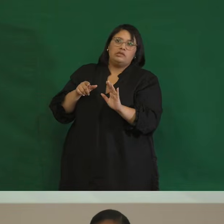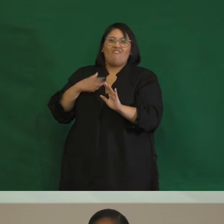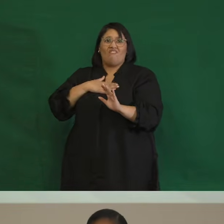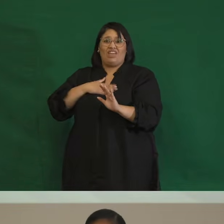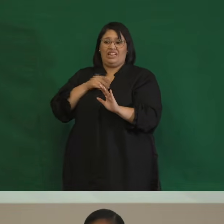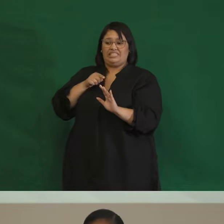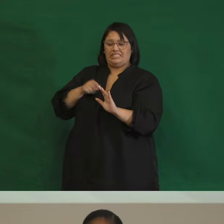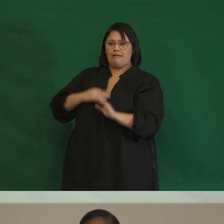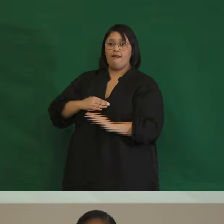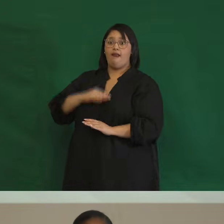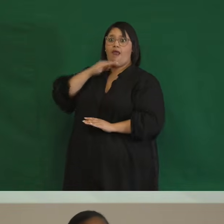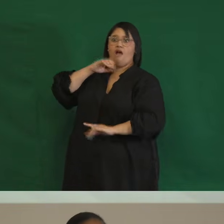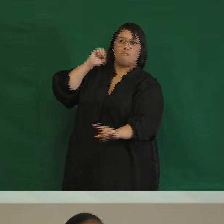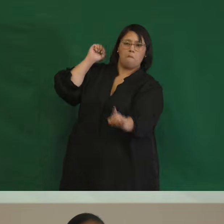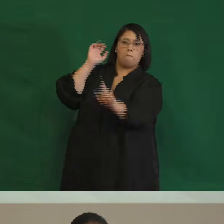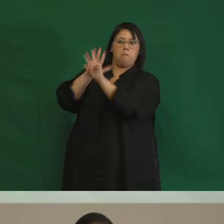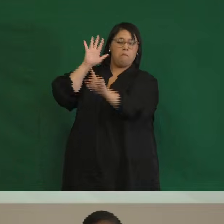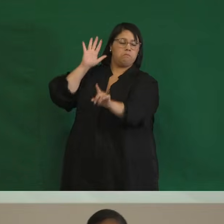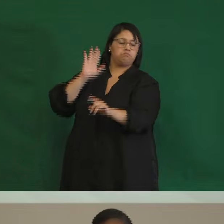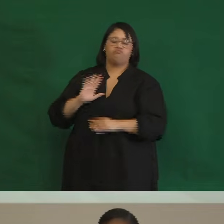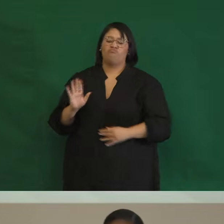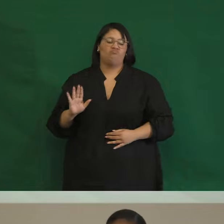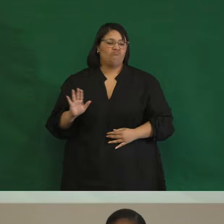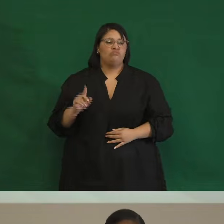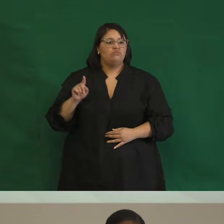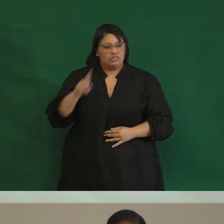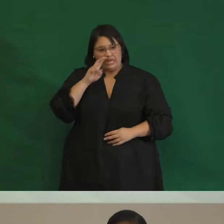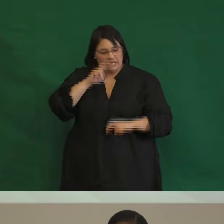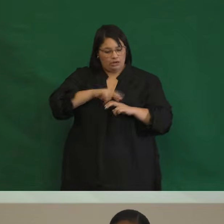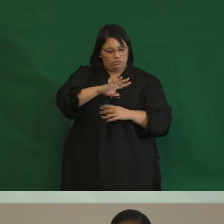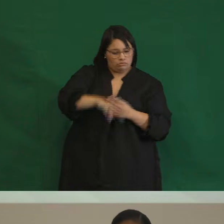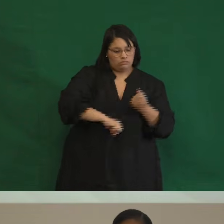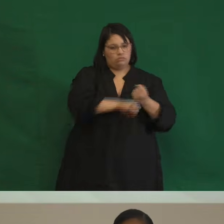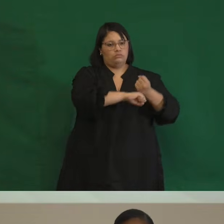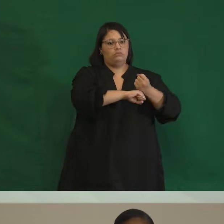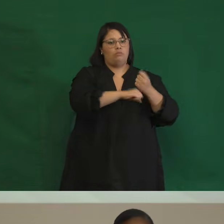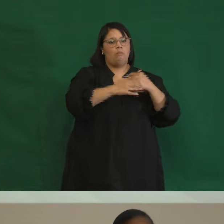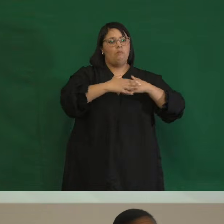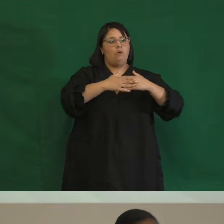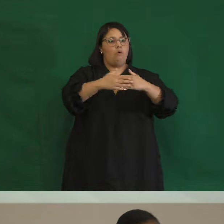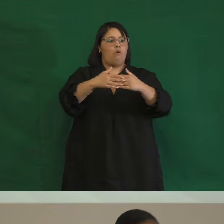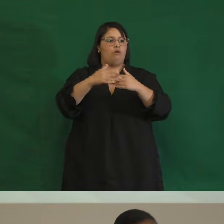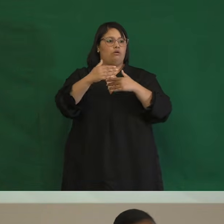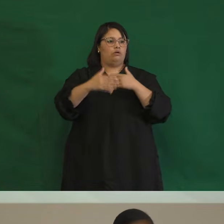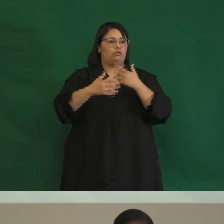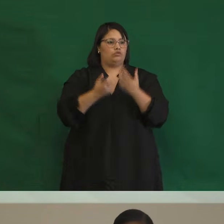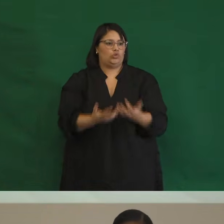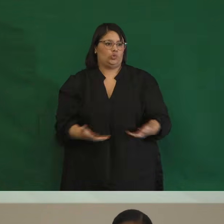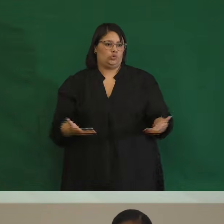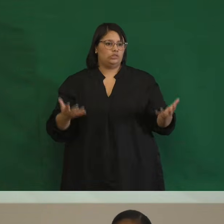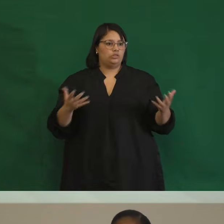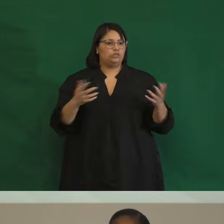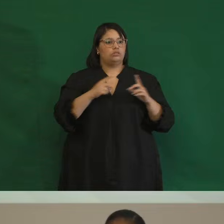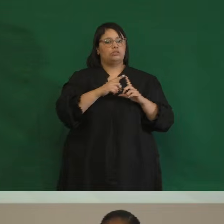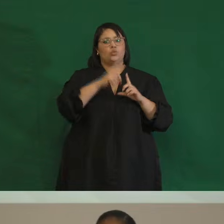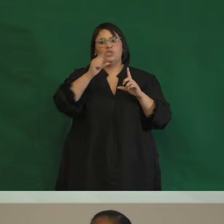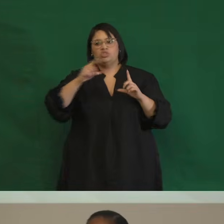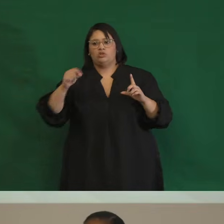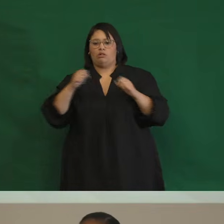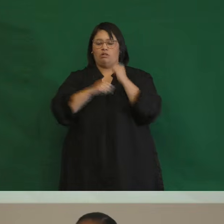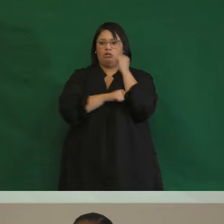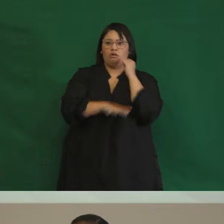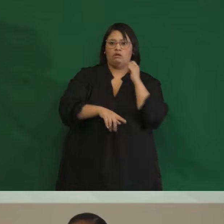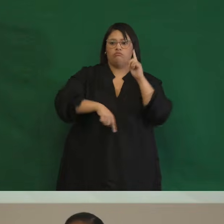is needed, because you still need your supporting digital infrastructure, connectivity, creating